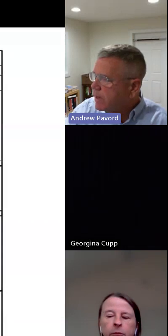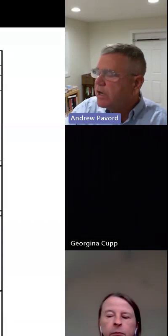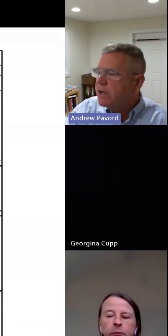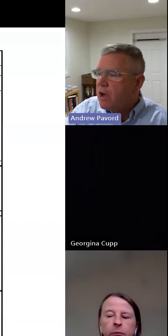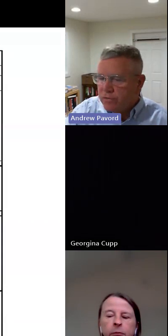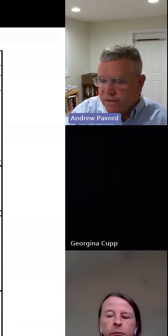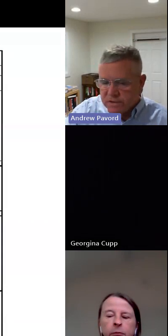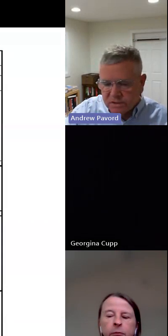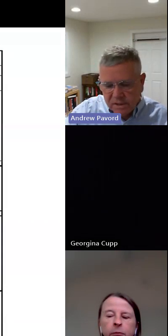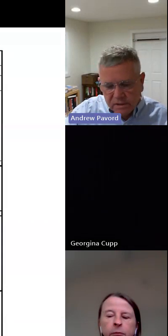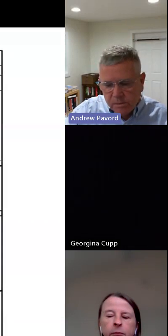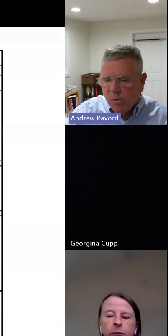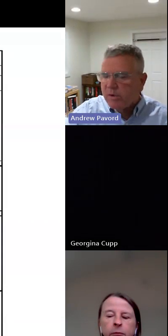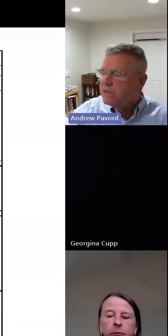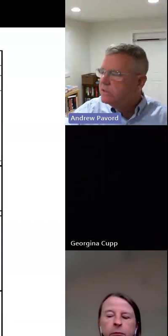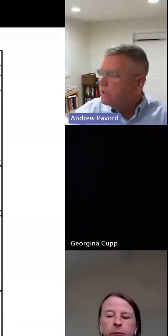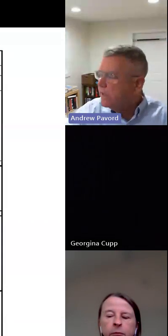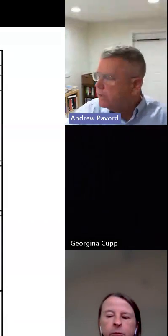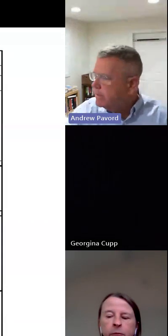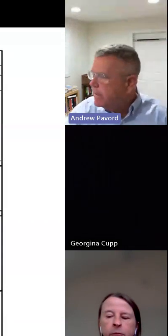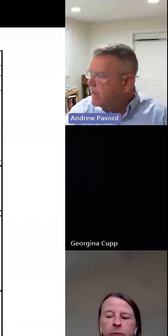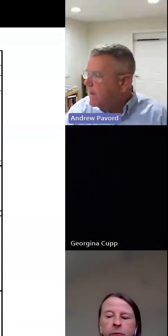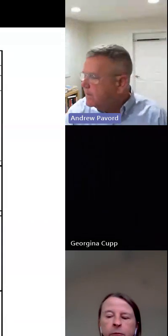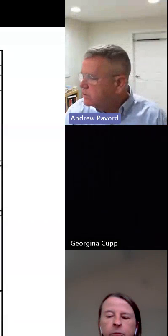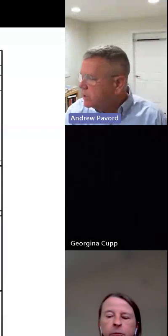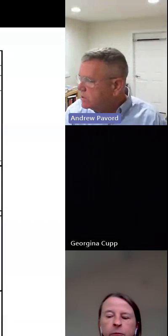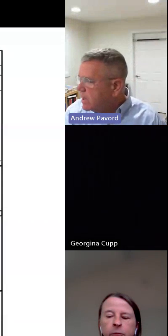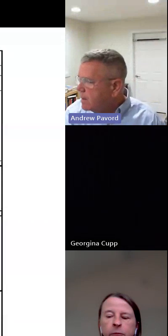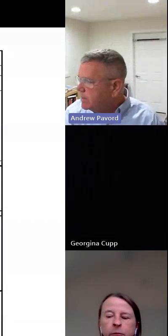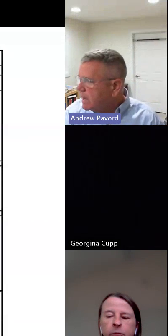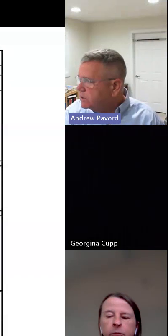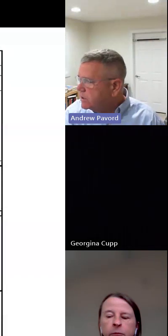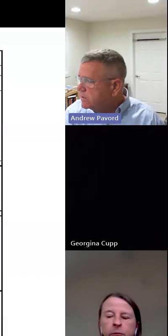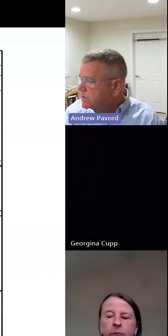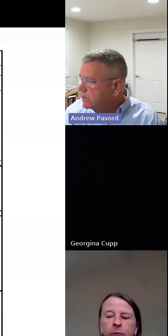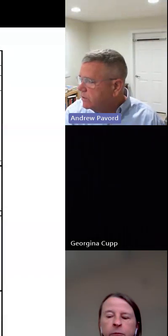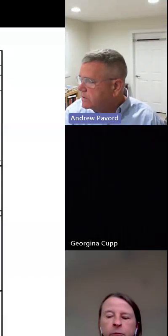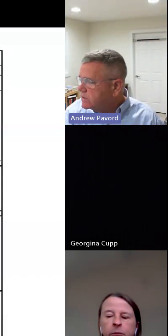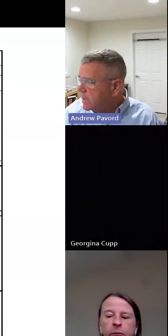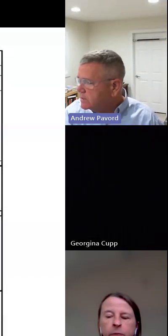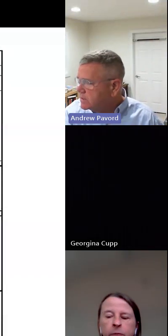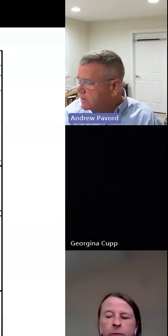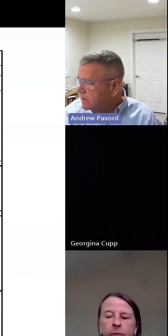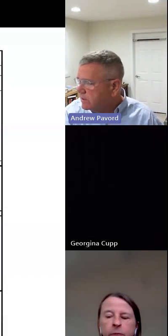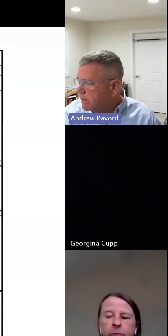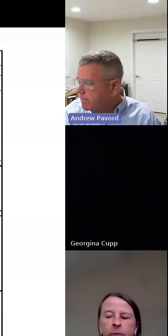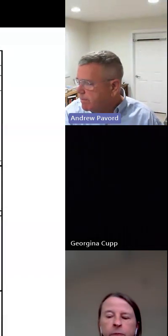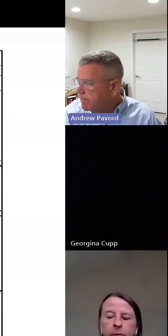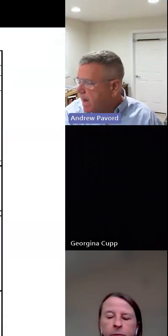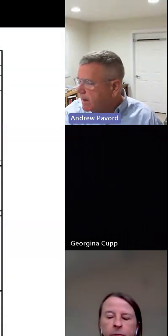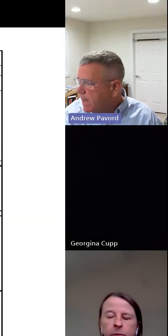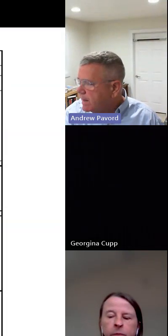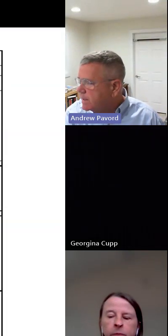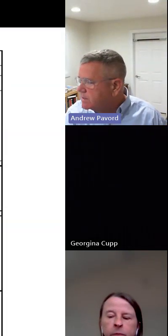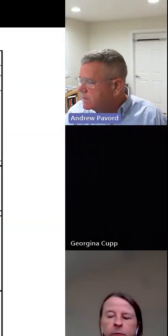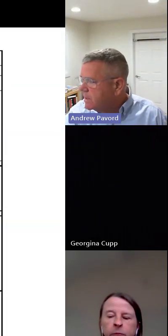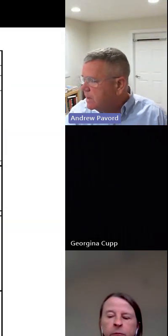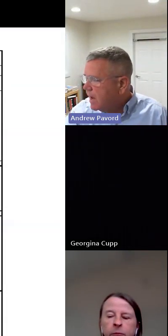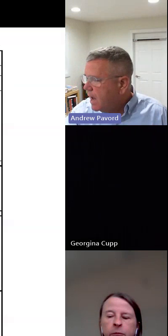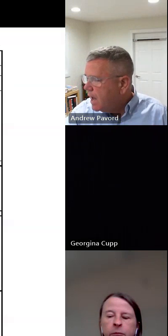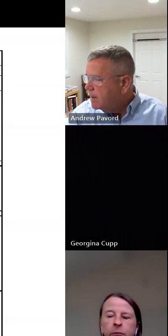little bit there. And we're going to go through this in a little more detail later. And then change in obligations, you can see it's the bottom